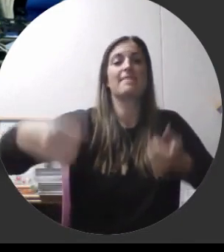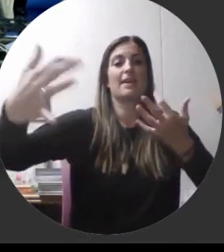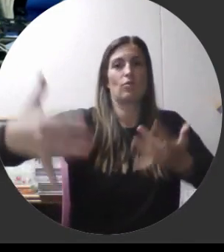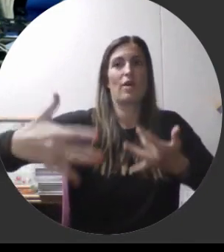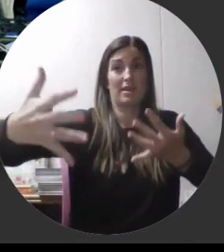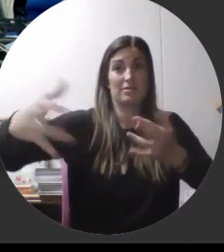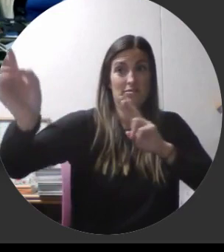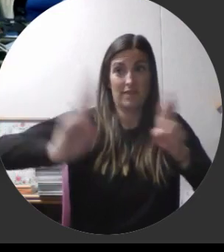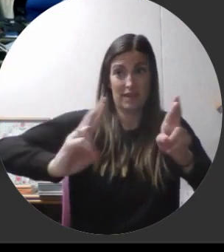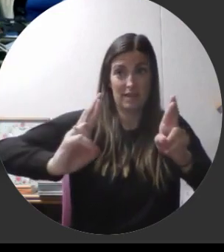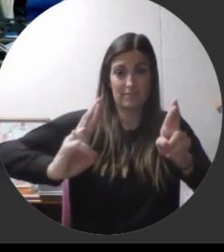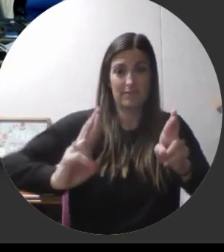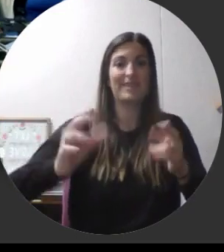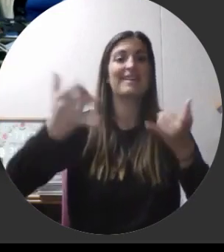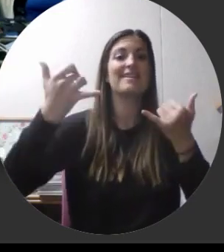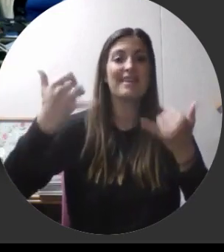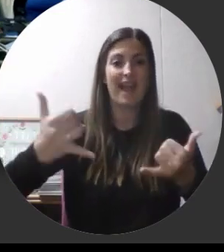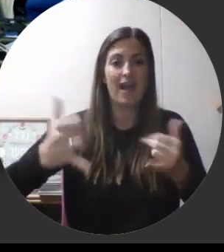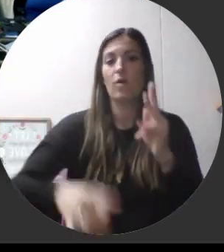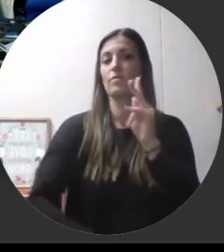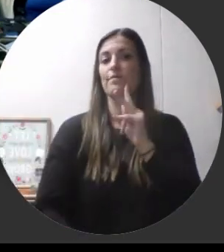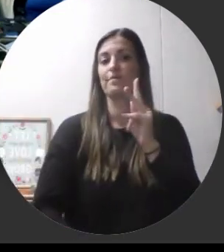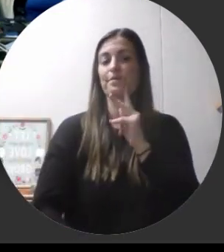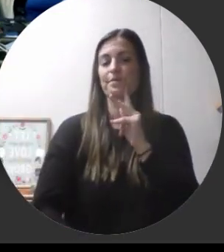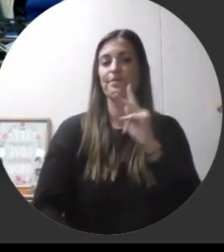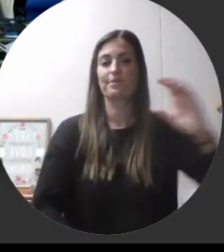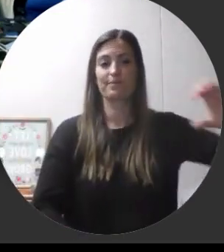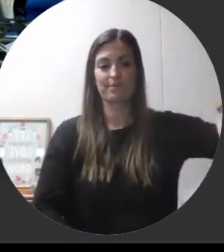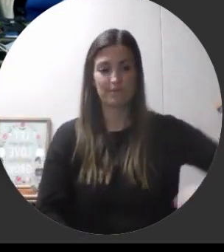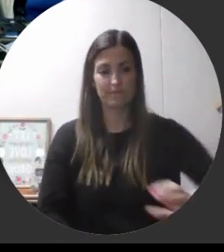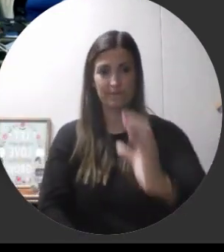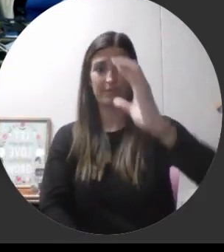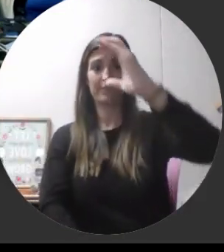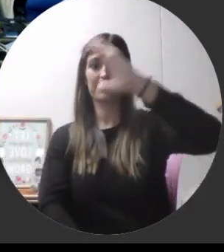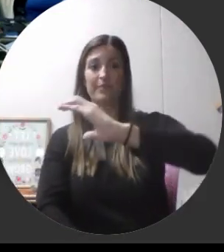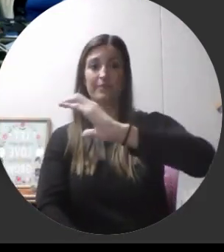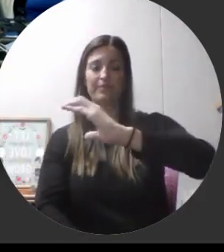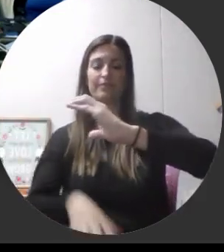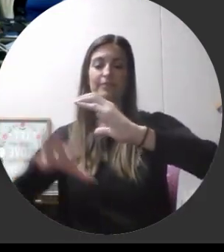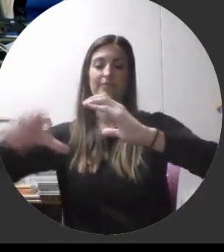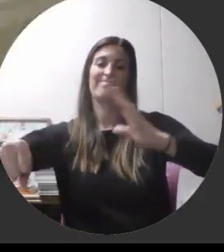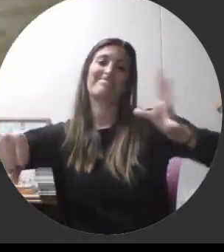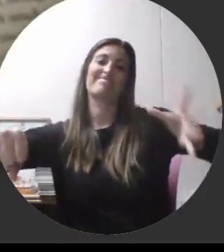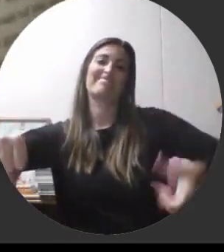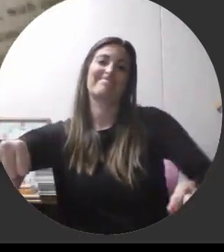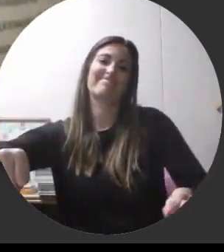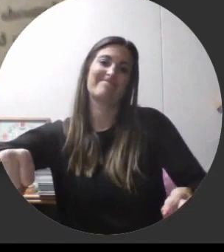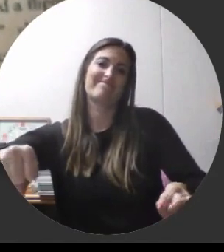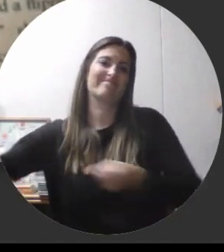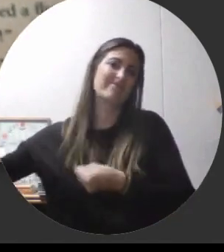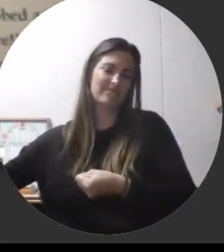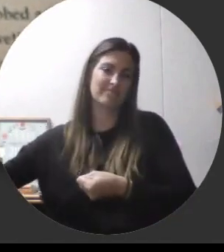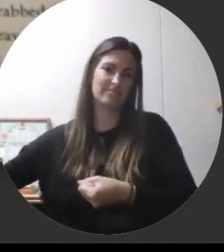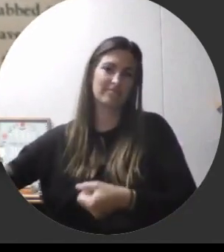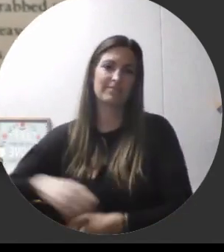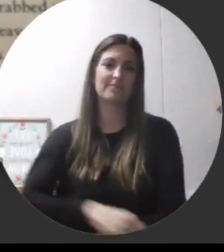you ready? Now, Kirsty." And as Crusoe reared up once again, Father and Grumble each grabbed a flipper.